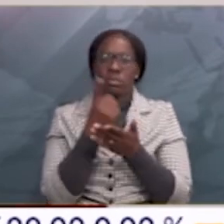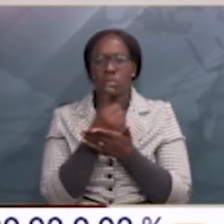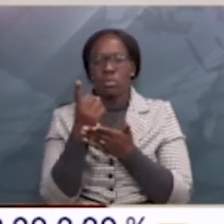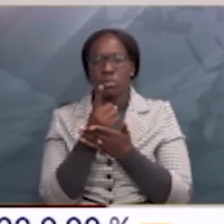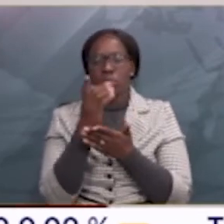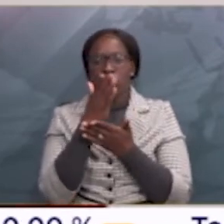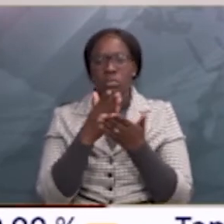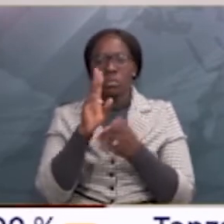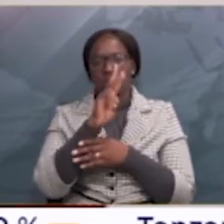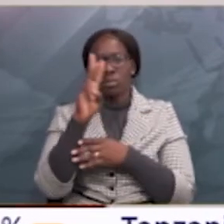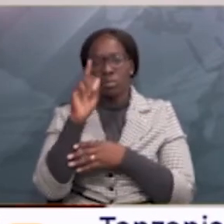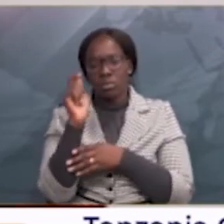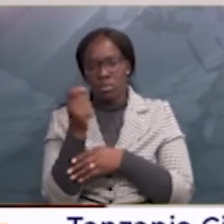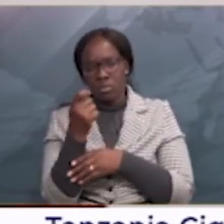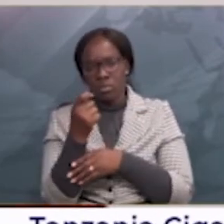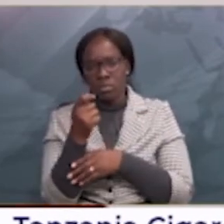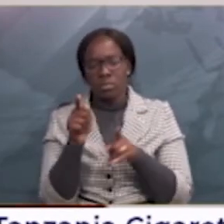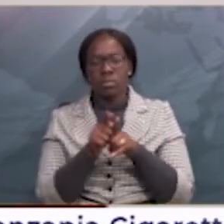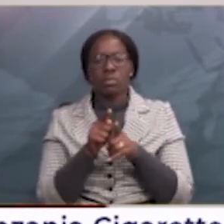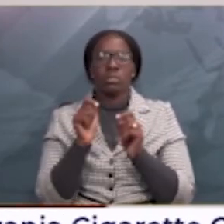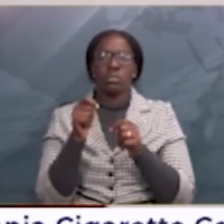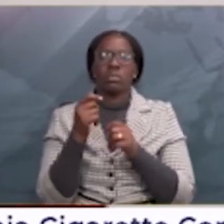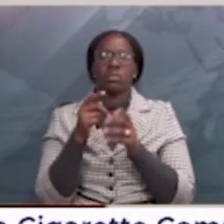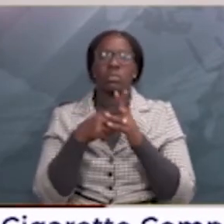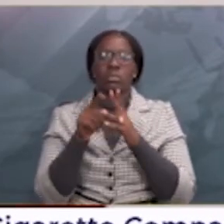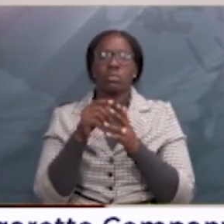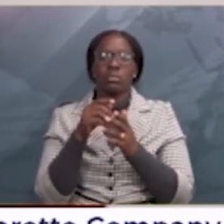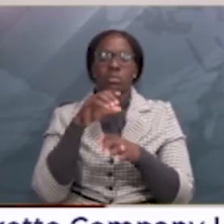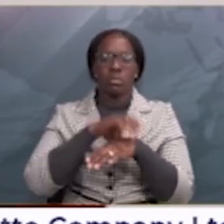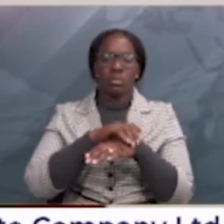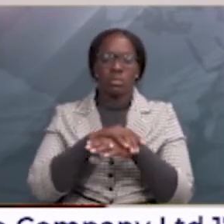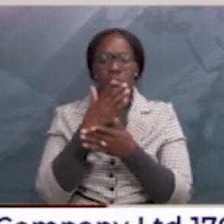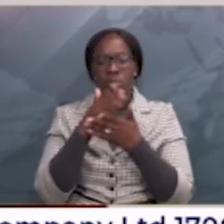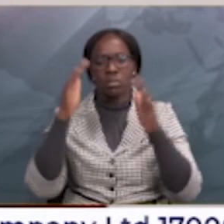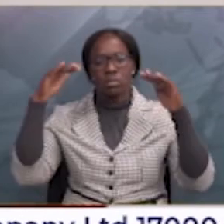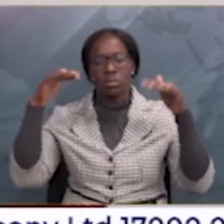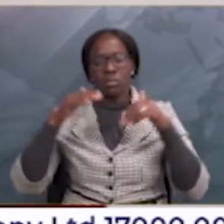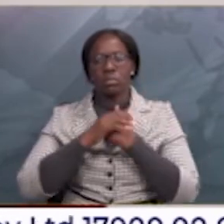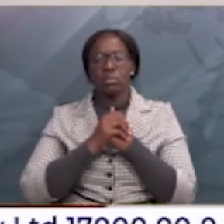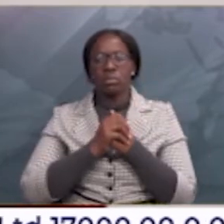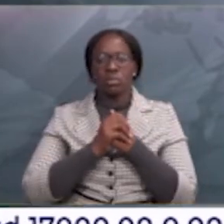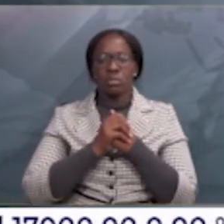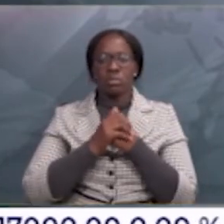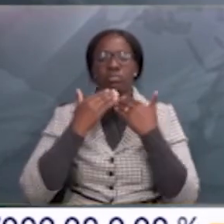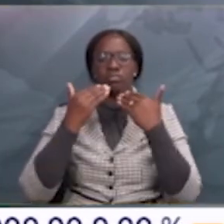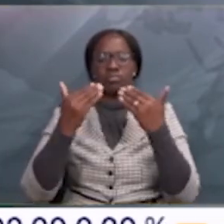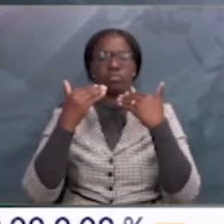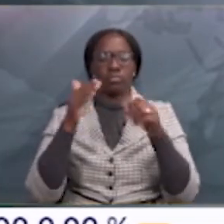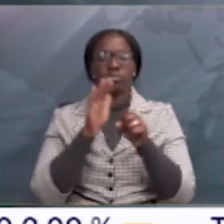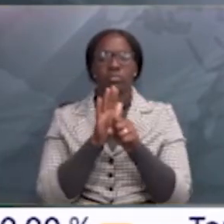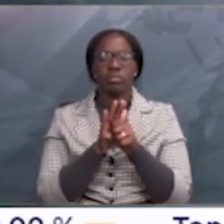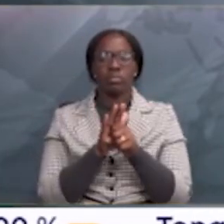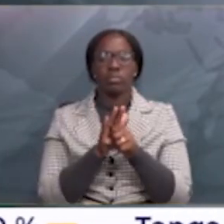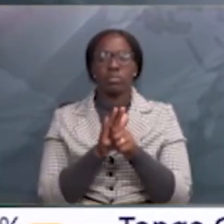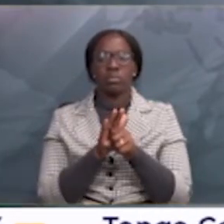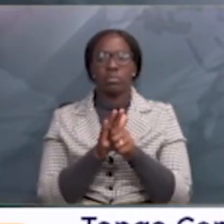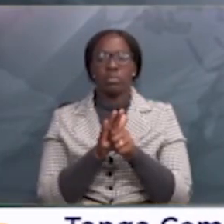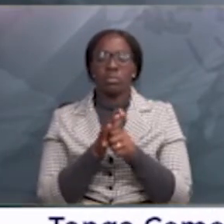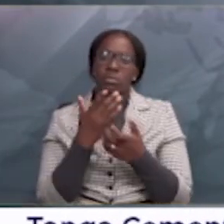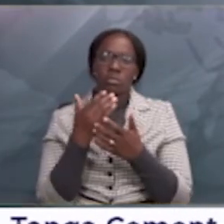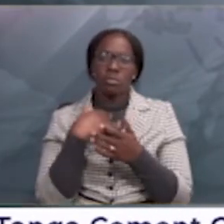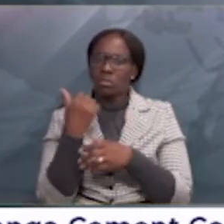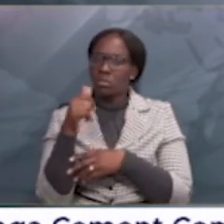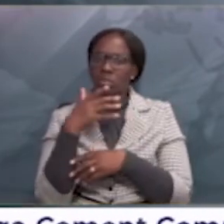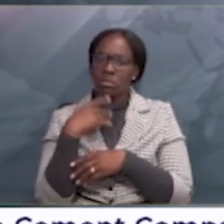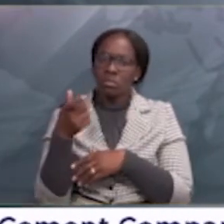of Western Kenya are likely to start receiving again some rainfall. Okay, thank you so much, Kiptumi. Unless there's something